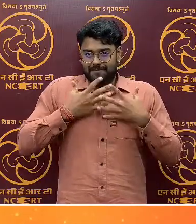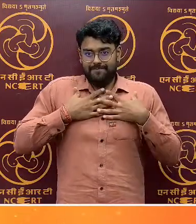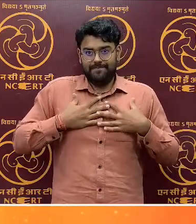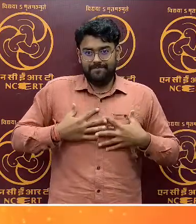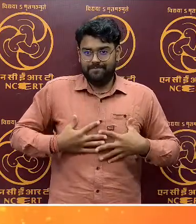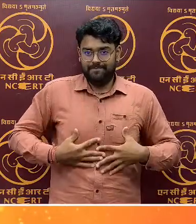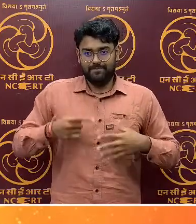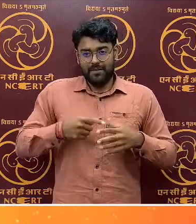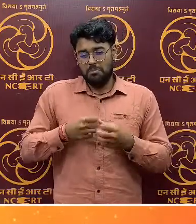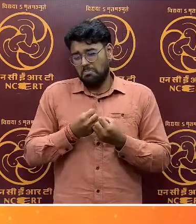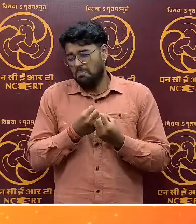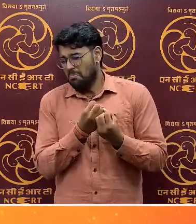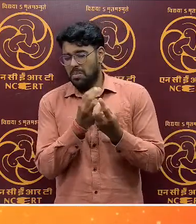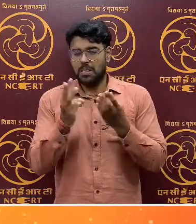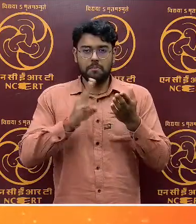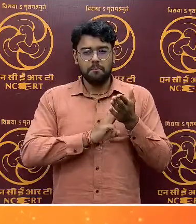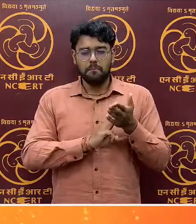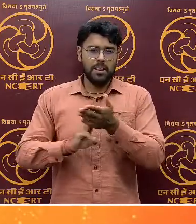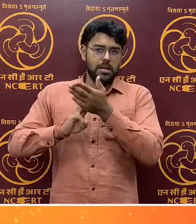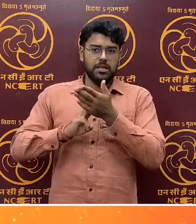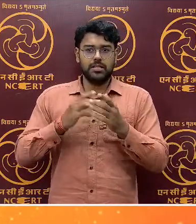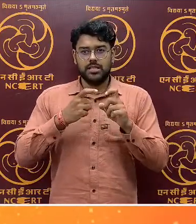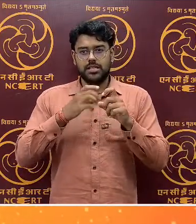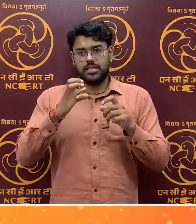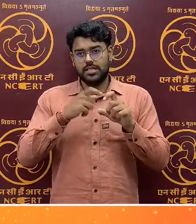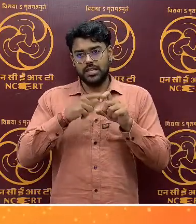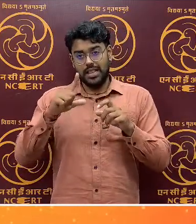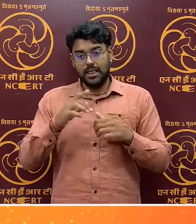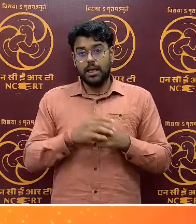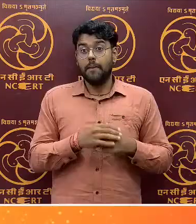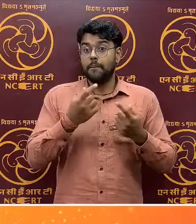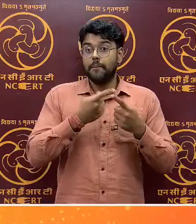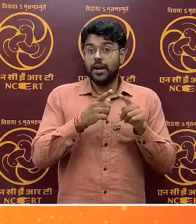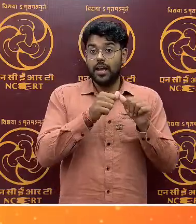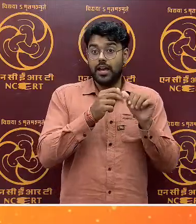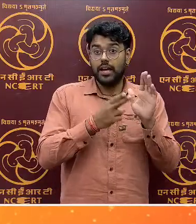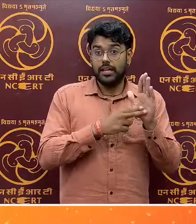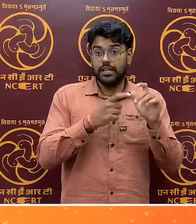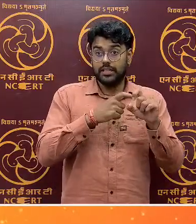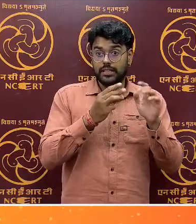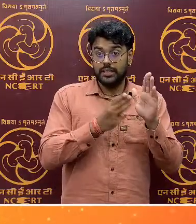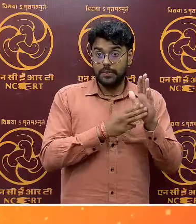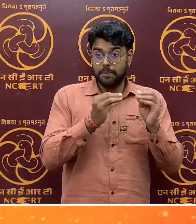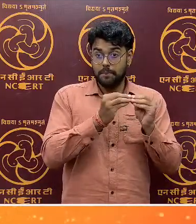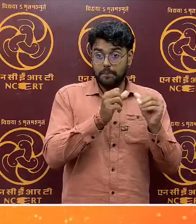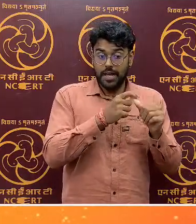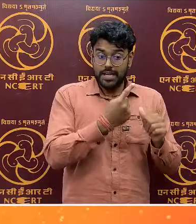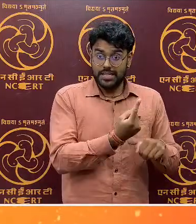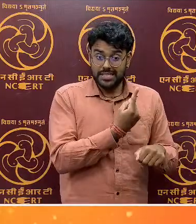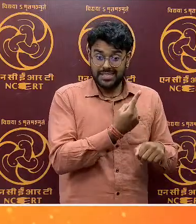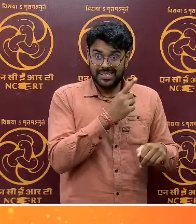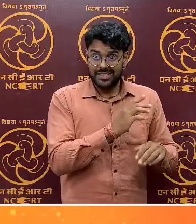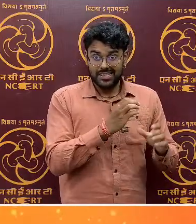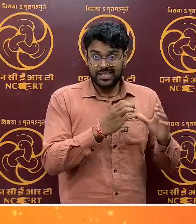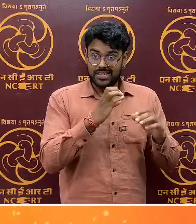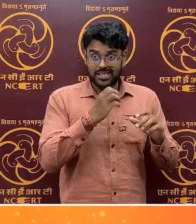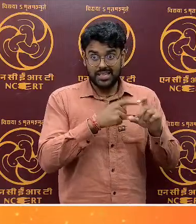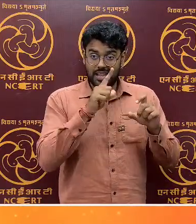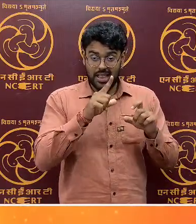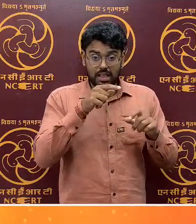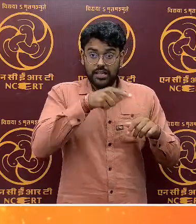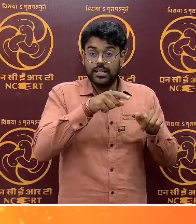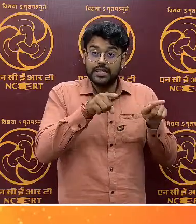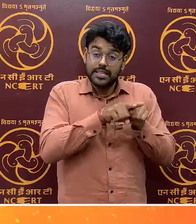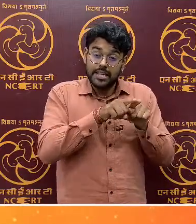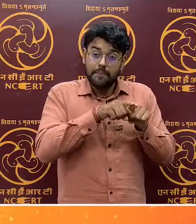we are multi-cells. Yeah. Okay, so that amoeba is also performing all those 7 processes